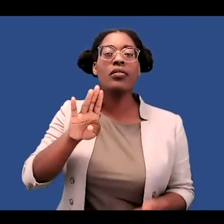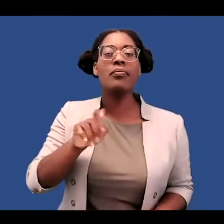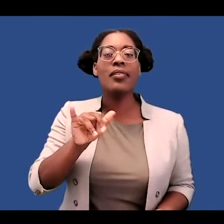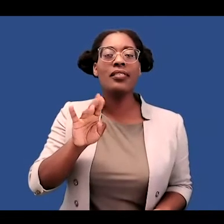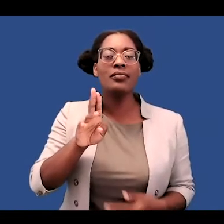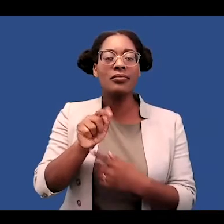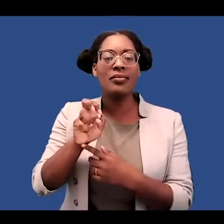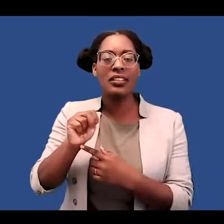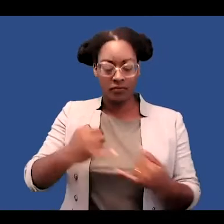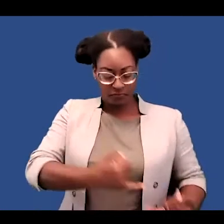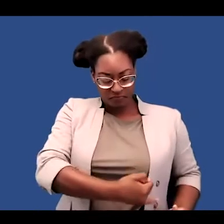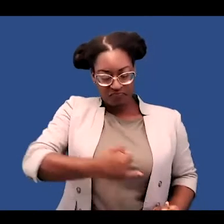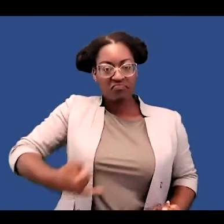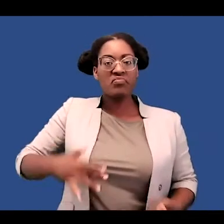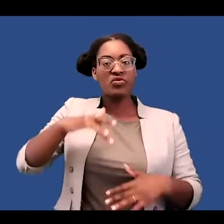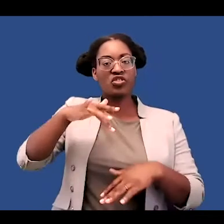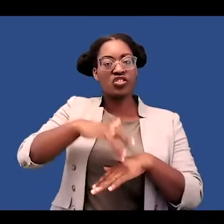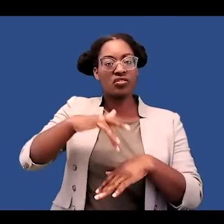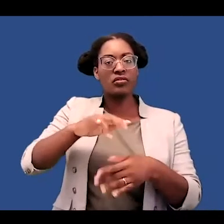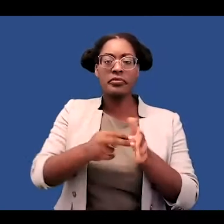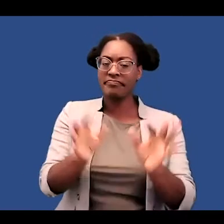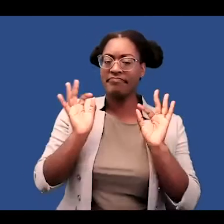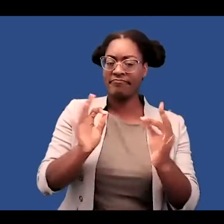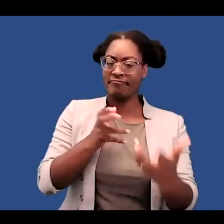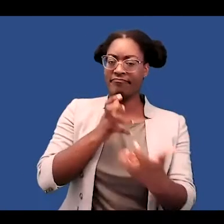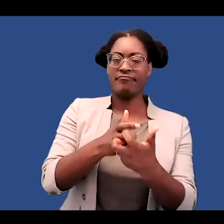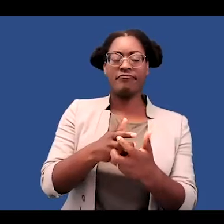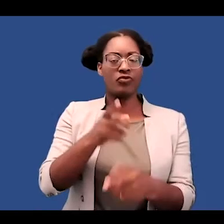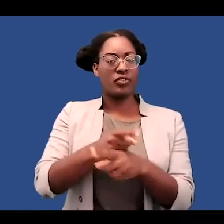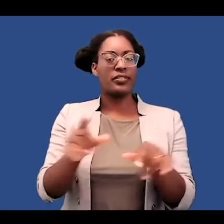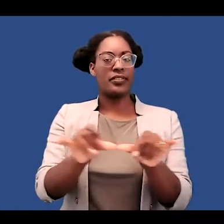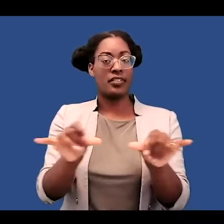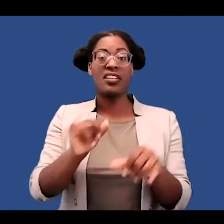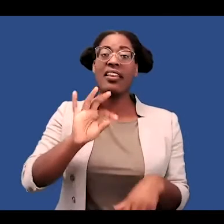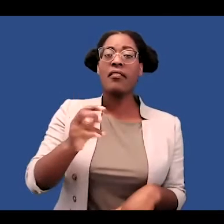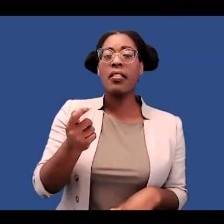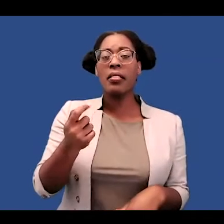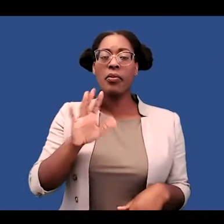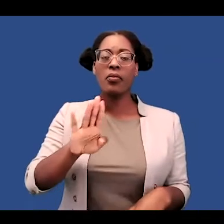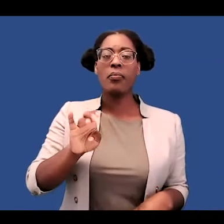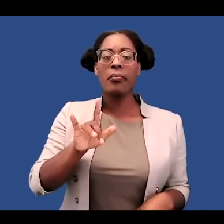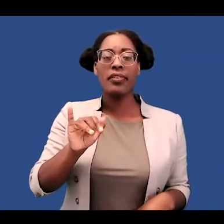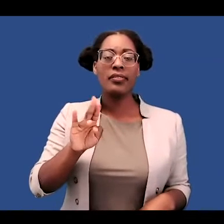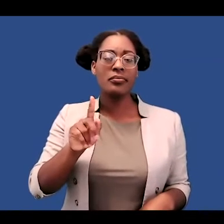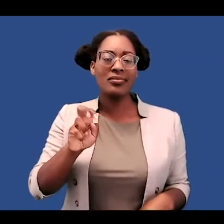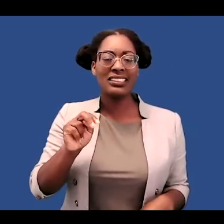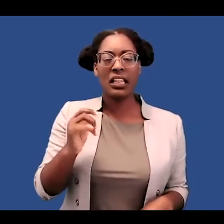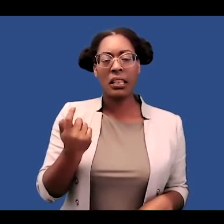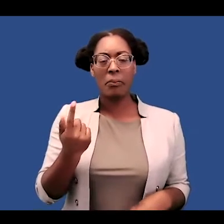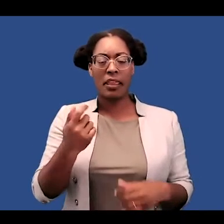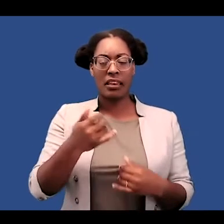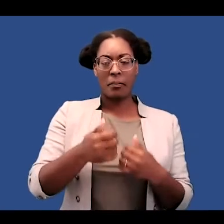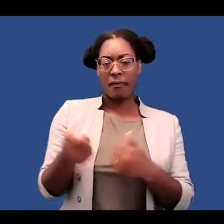button, that's a perfect indication that you have a right hoop. Even if it comes up above the belly button, that's still great for you because it allows